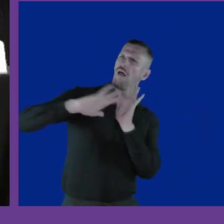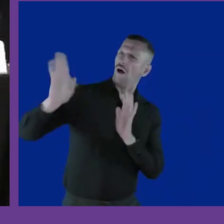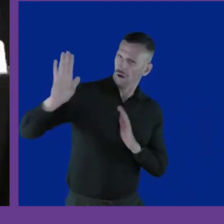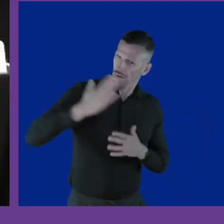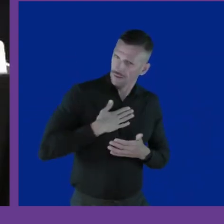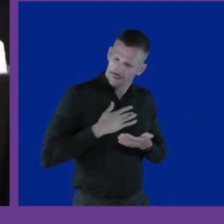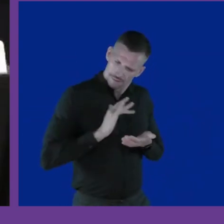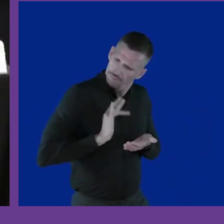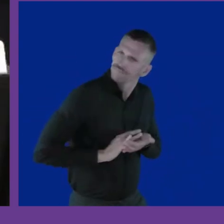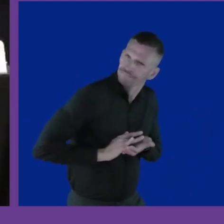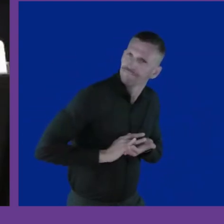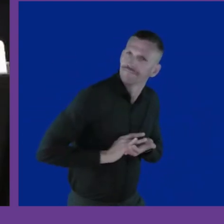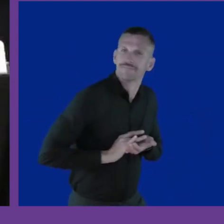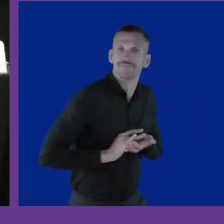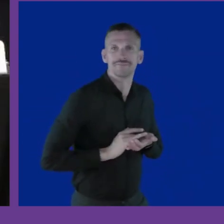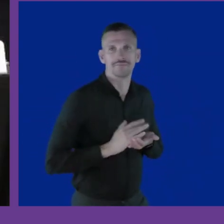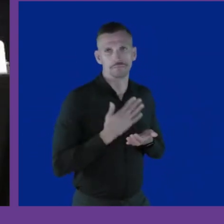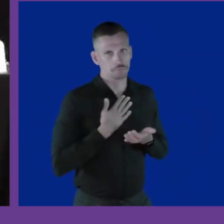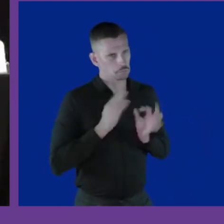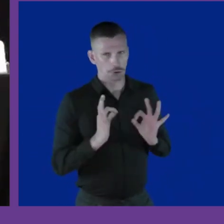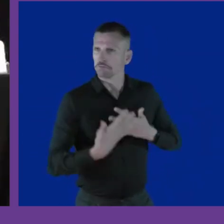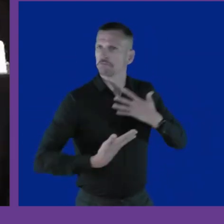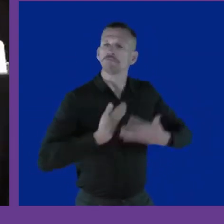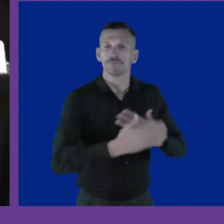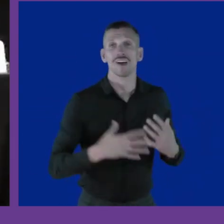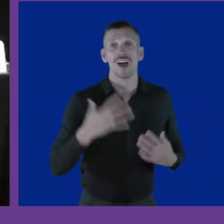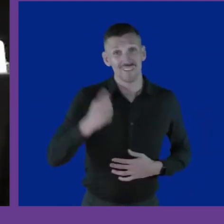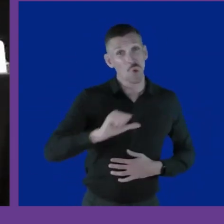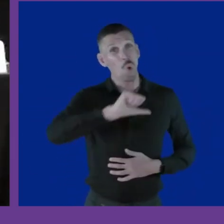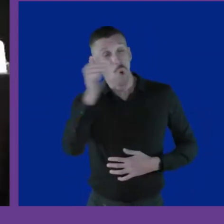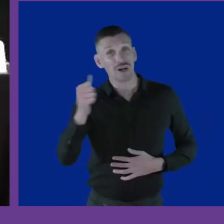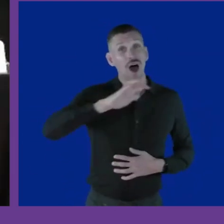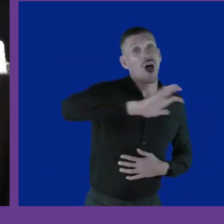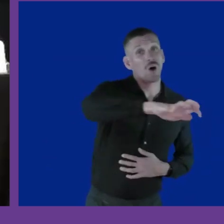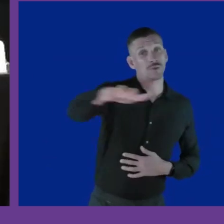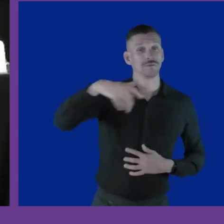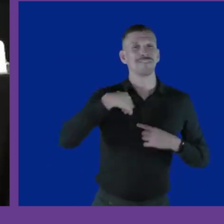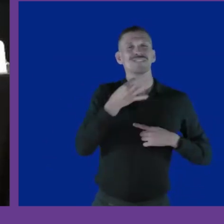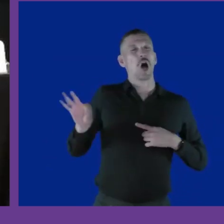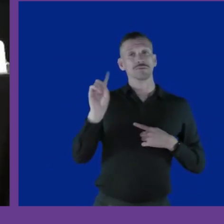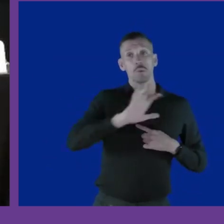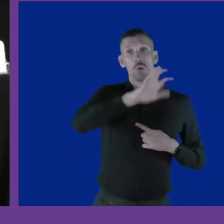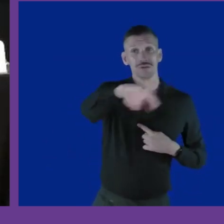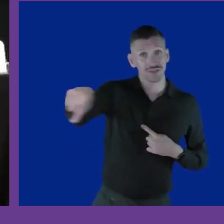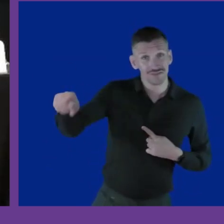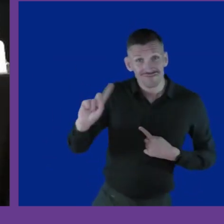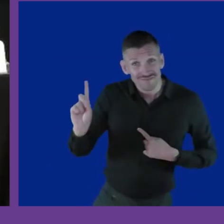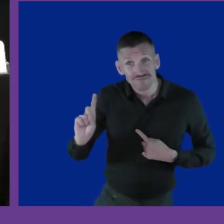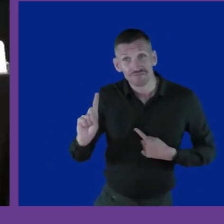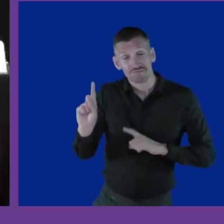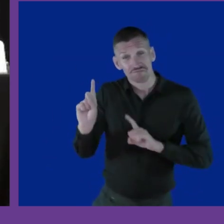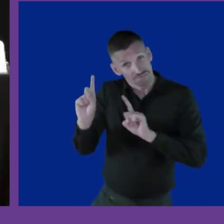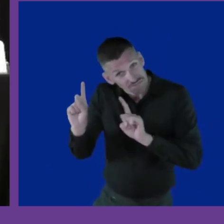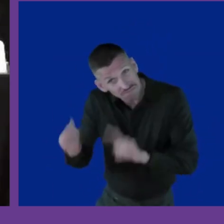other countries want to put on the retailer